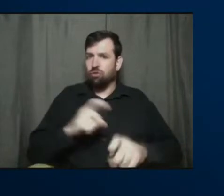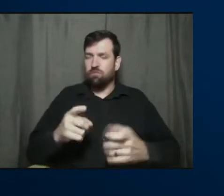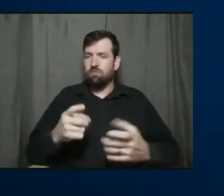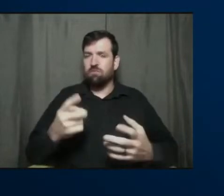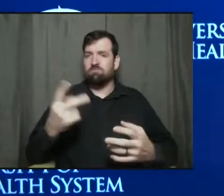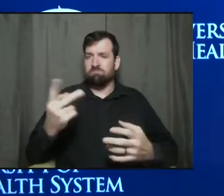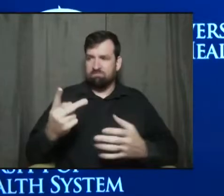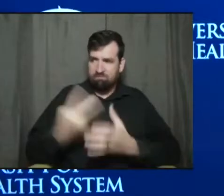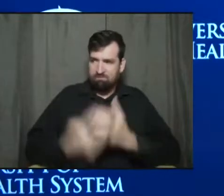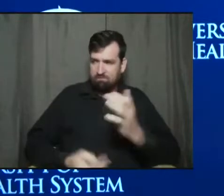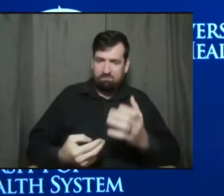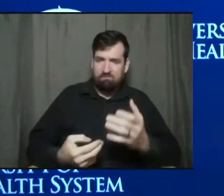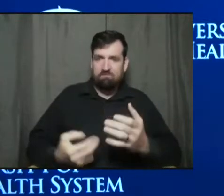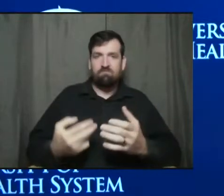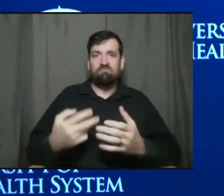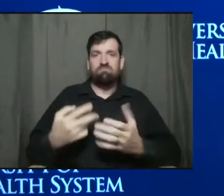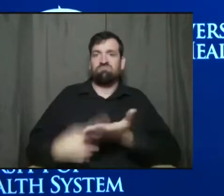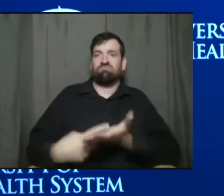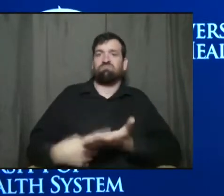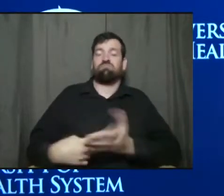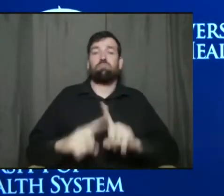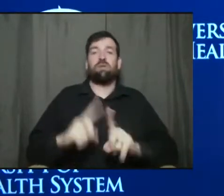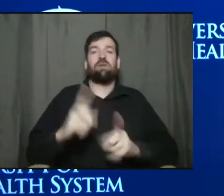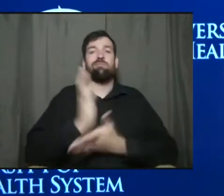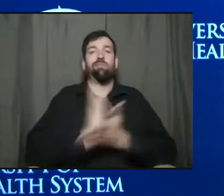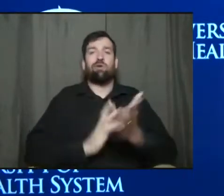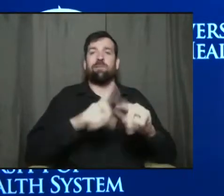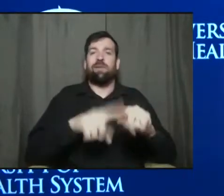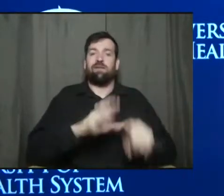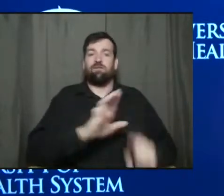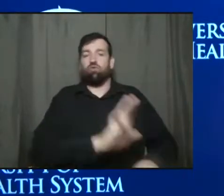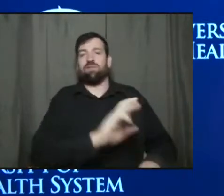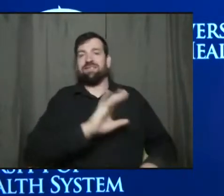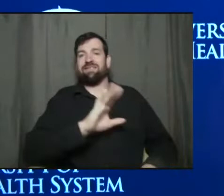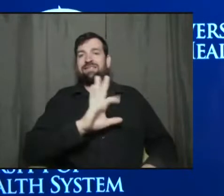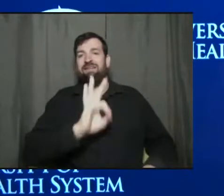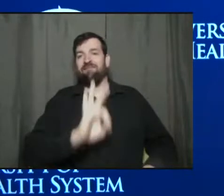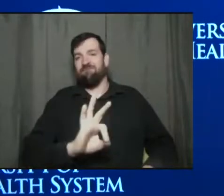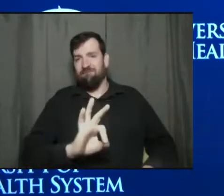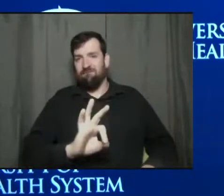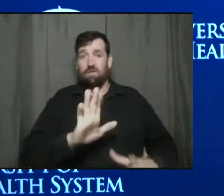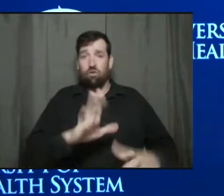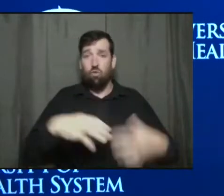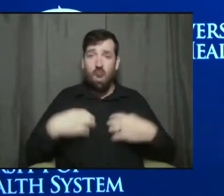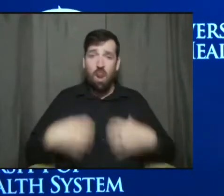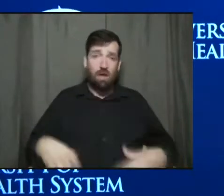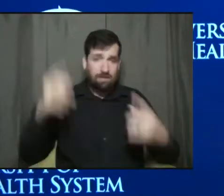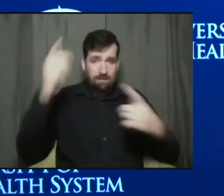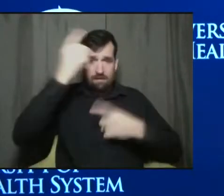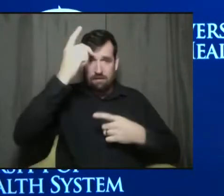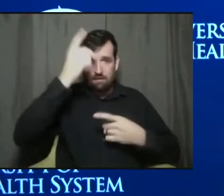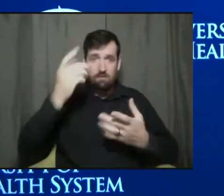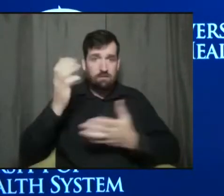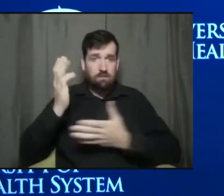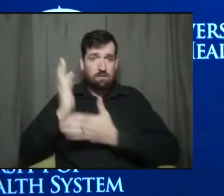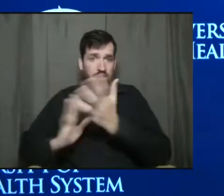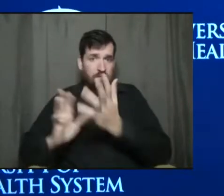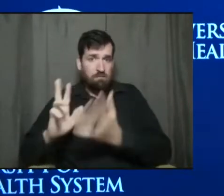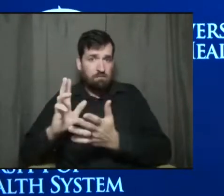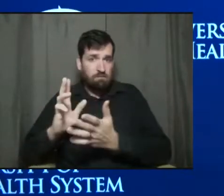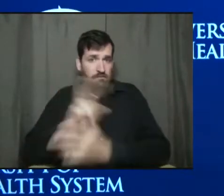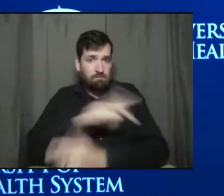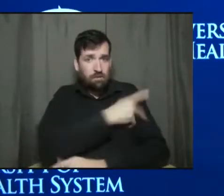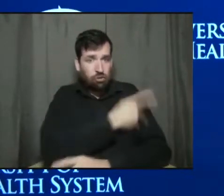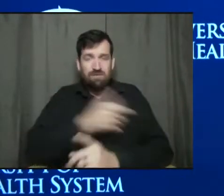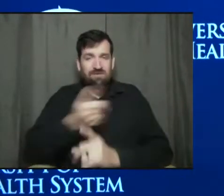together. But I think partly it depended on how severe your CF was and how severe your lung disease is. CF patients aren't technically immunocompromised.